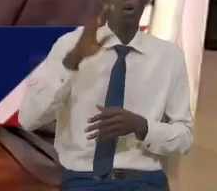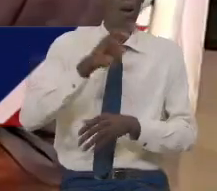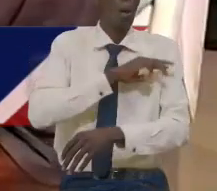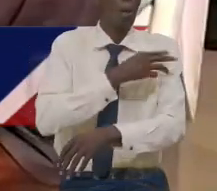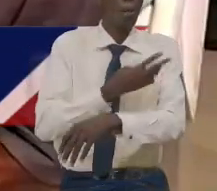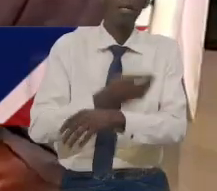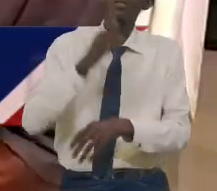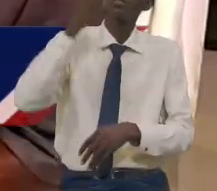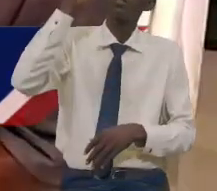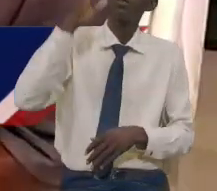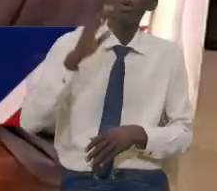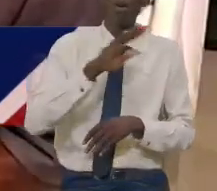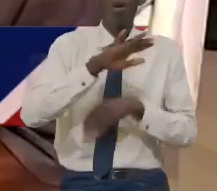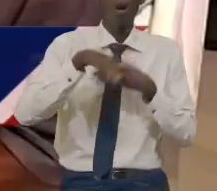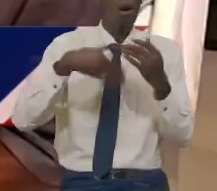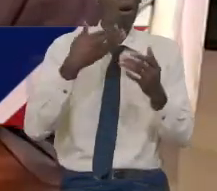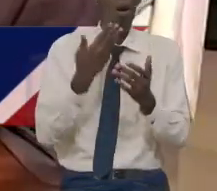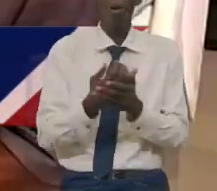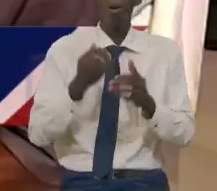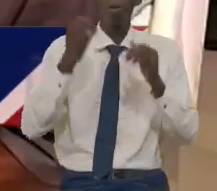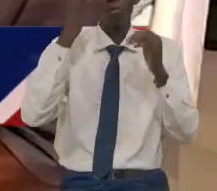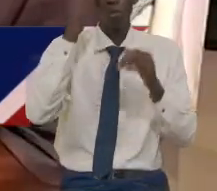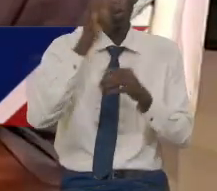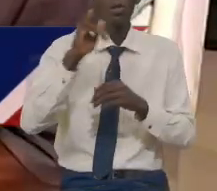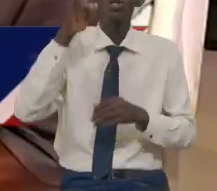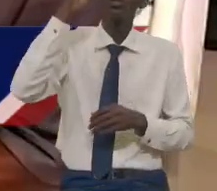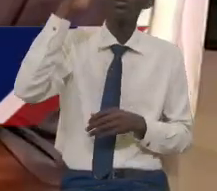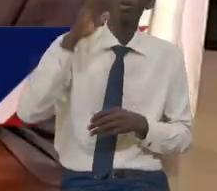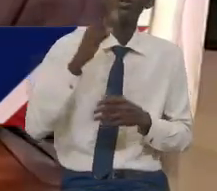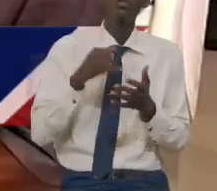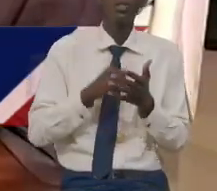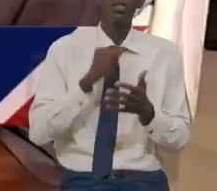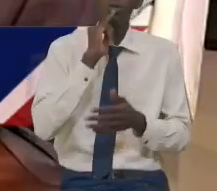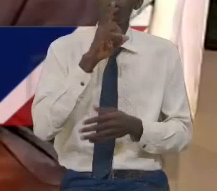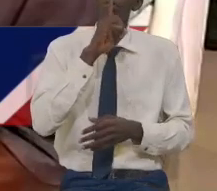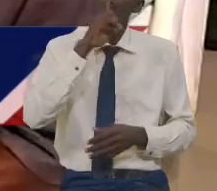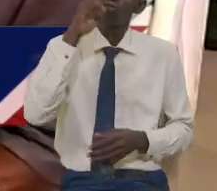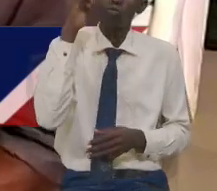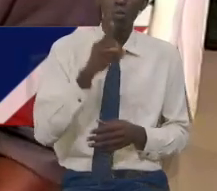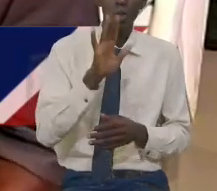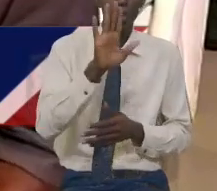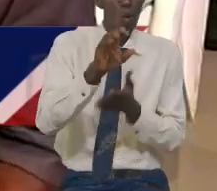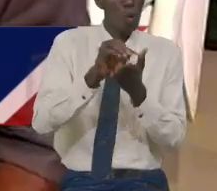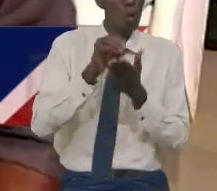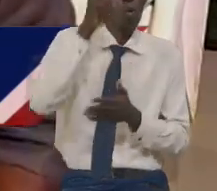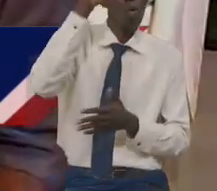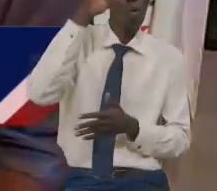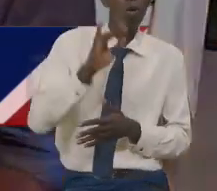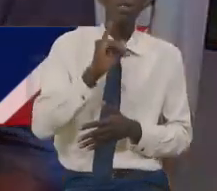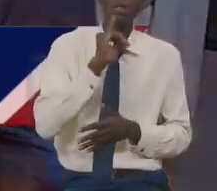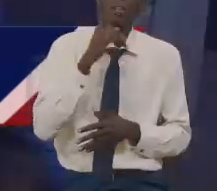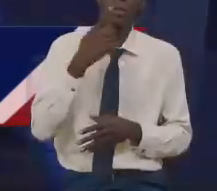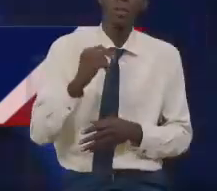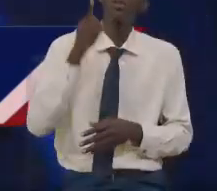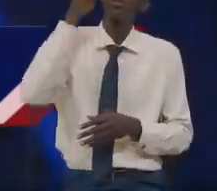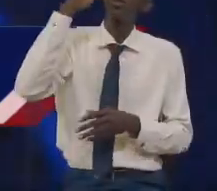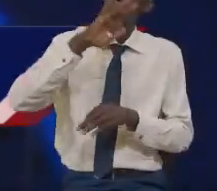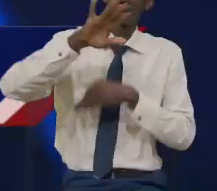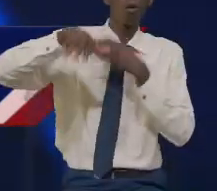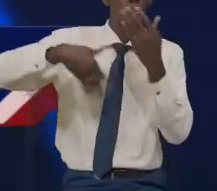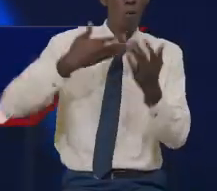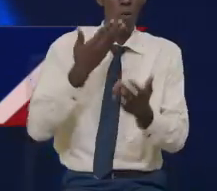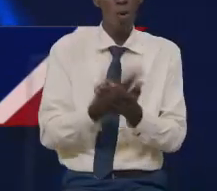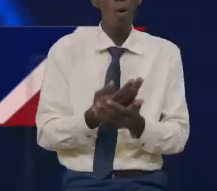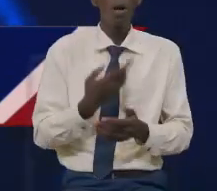an omniscient God. It is of a truth that your God is a God of gods and a Lord